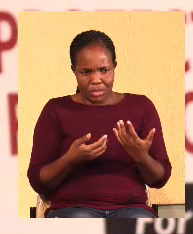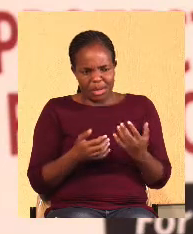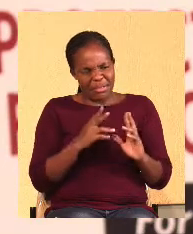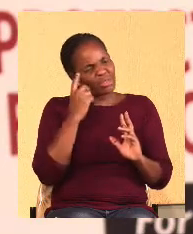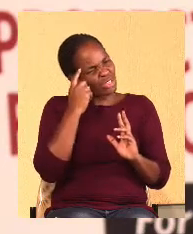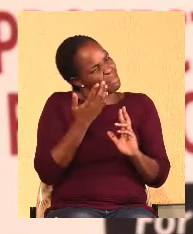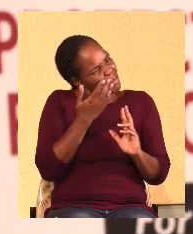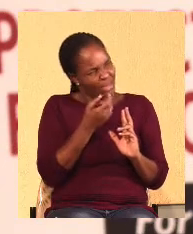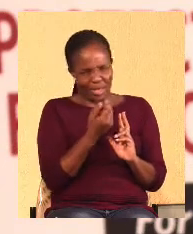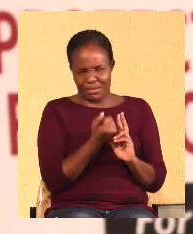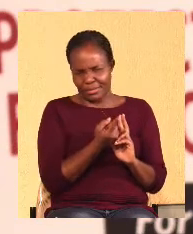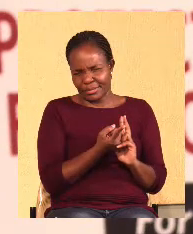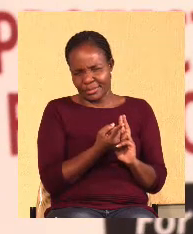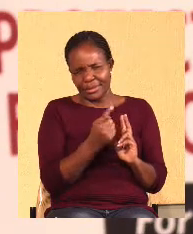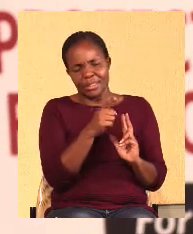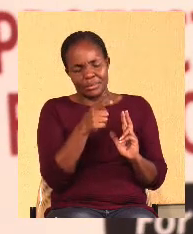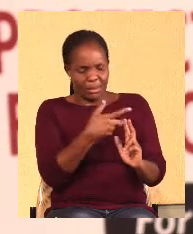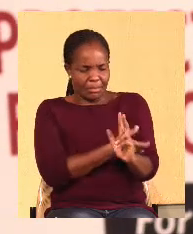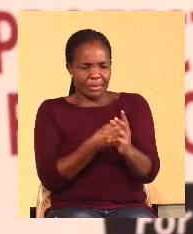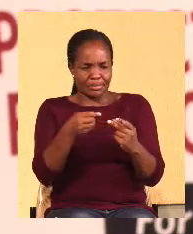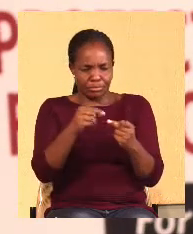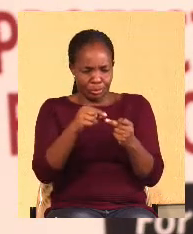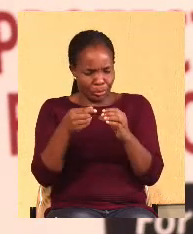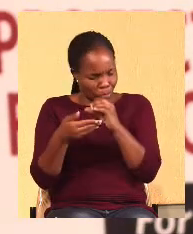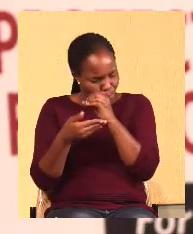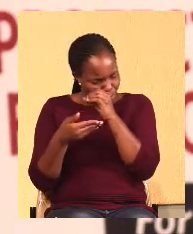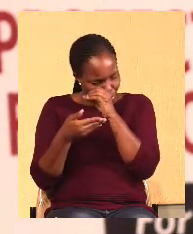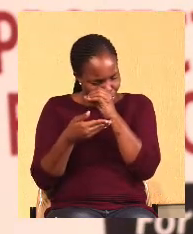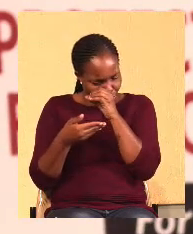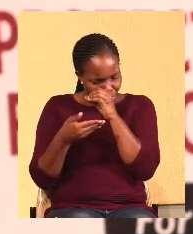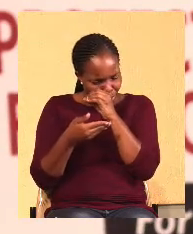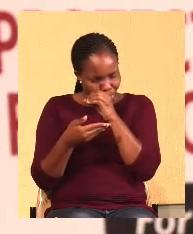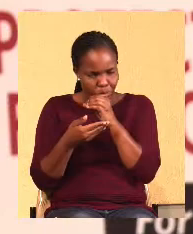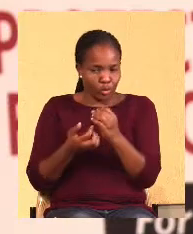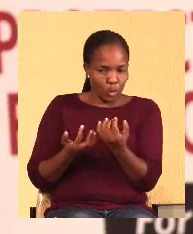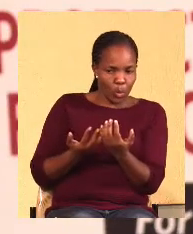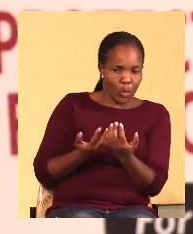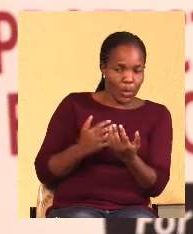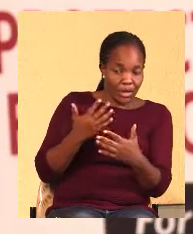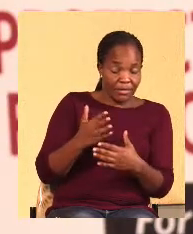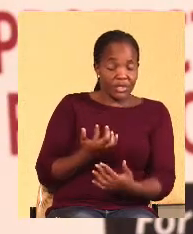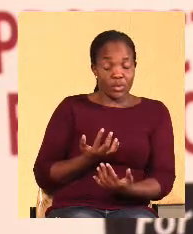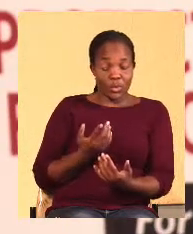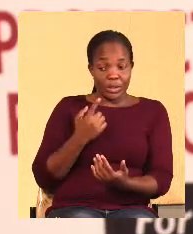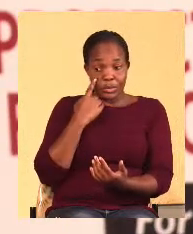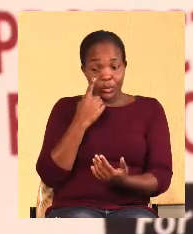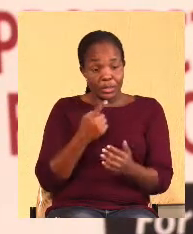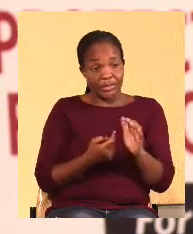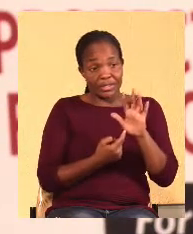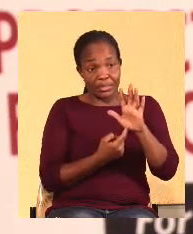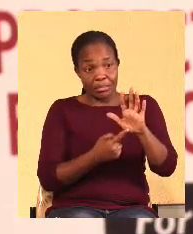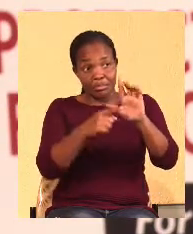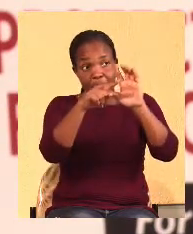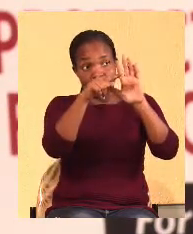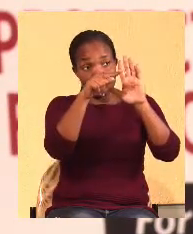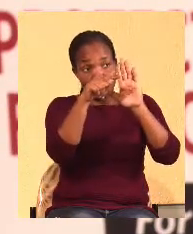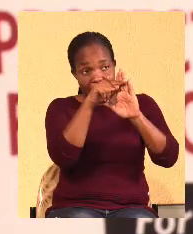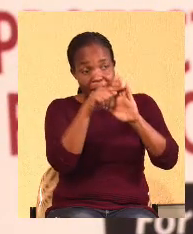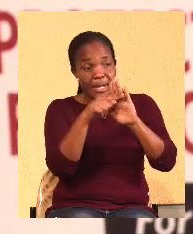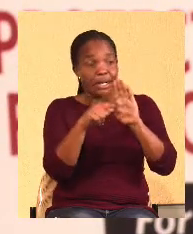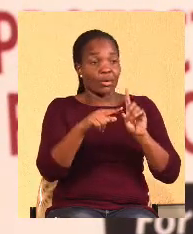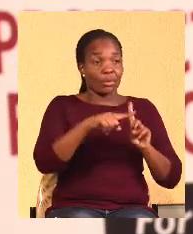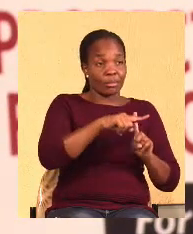suspecting, and you get your laboratory confirmation that the result is positive, that's when